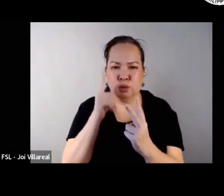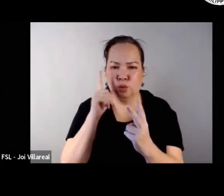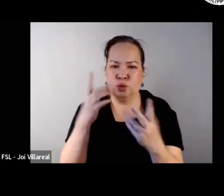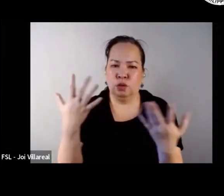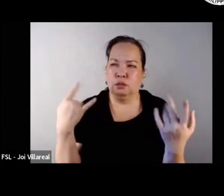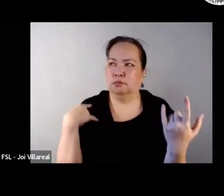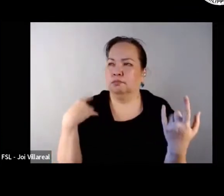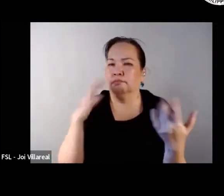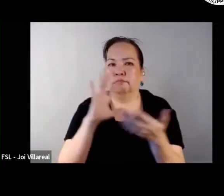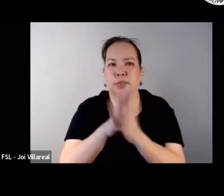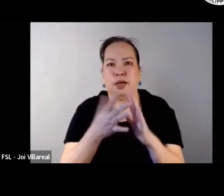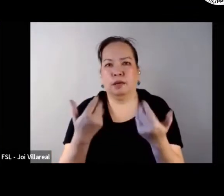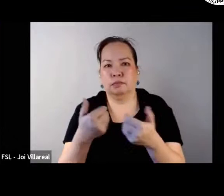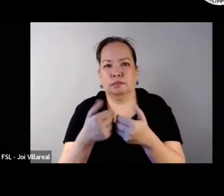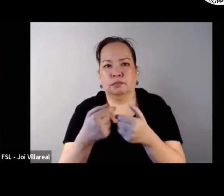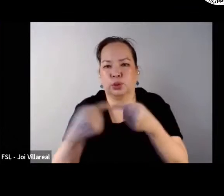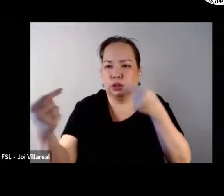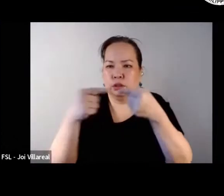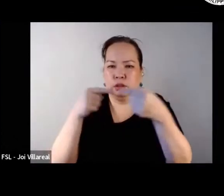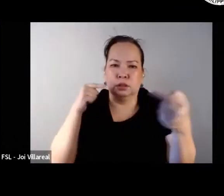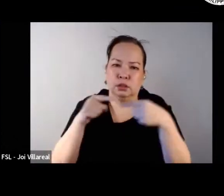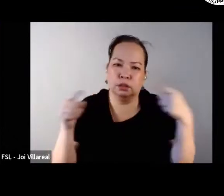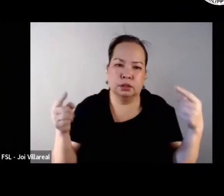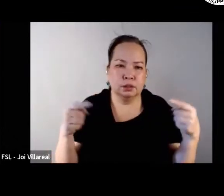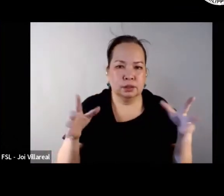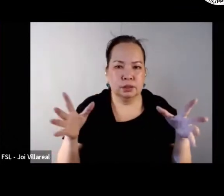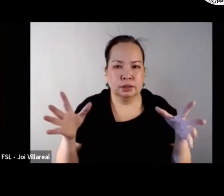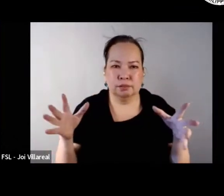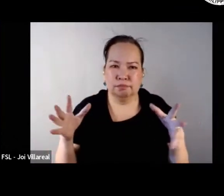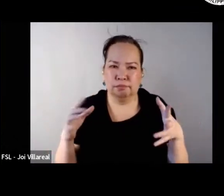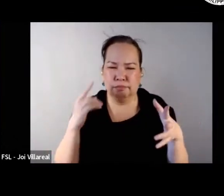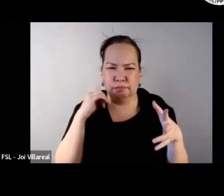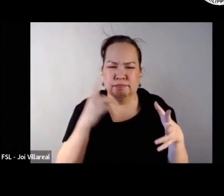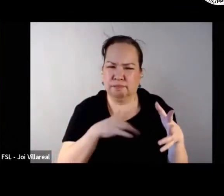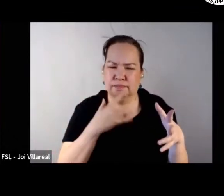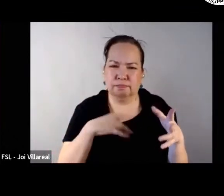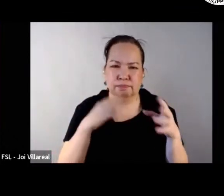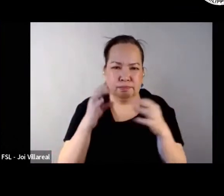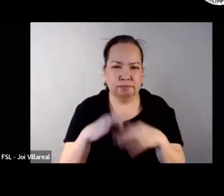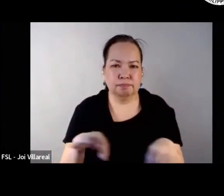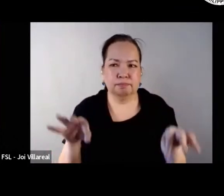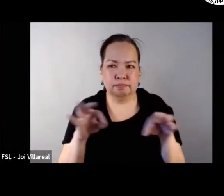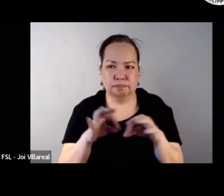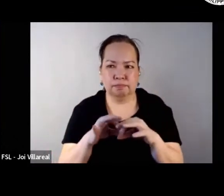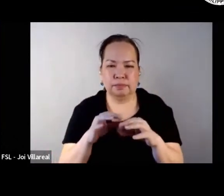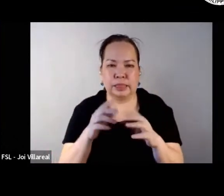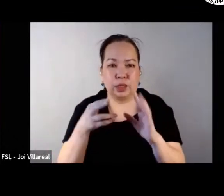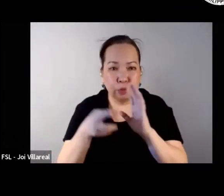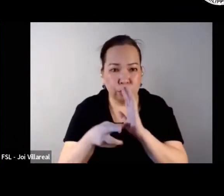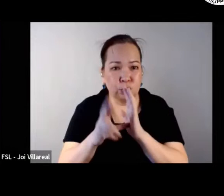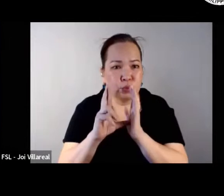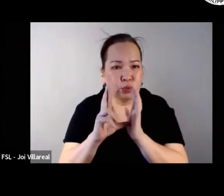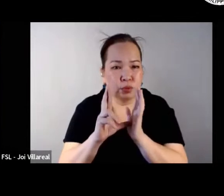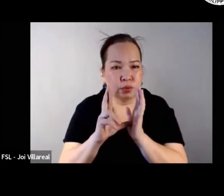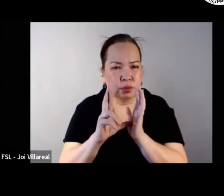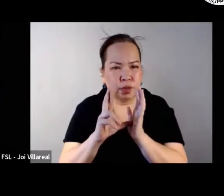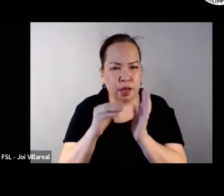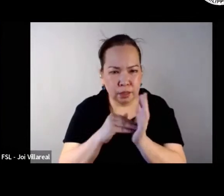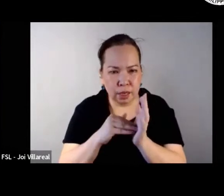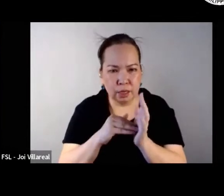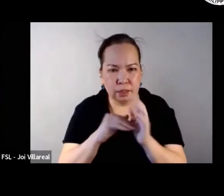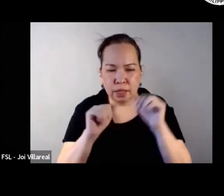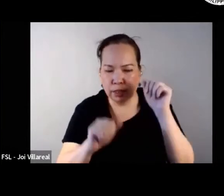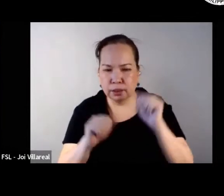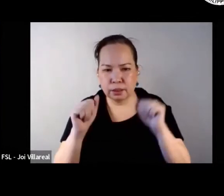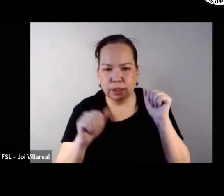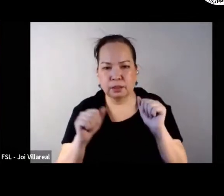certain degree. Yung ganun. So I think it's important that we relook this